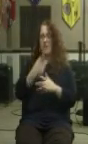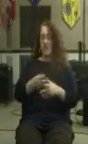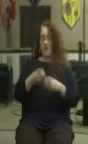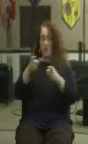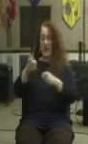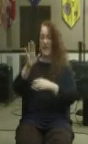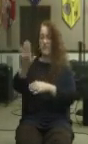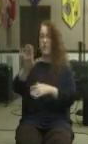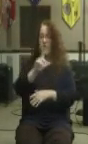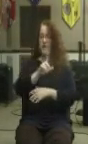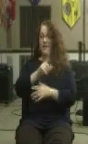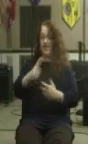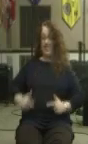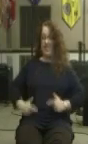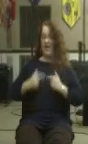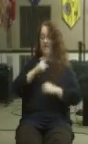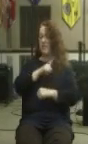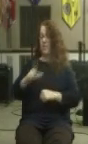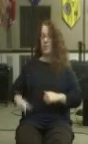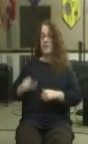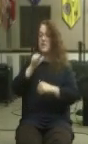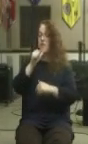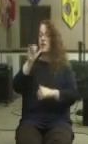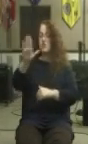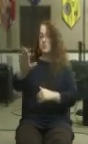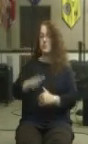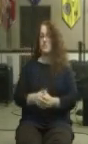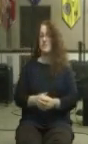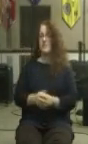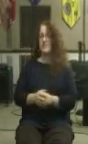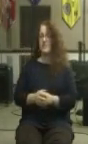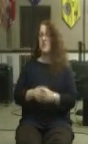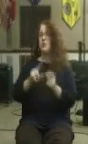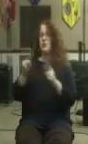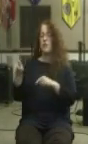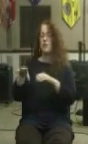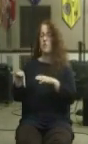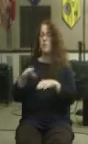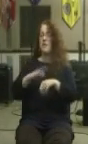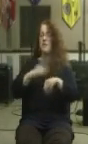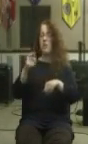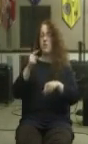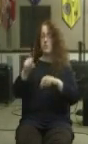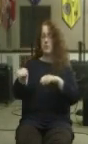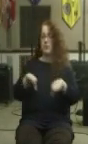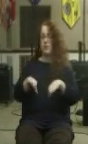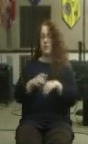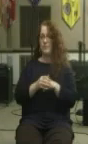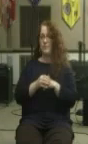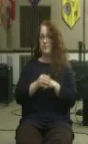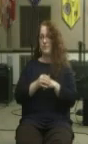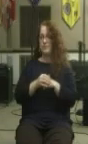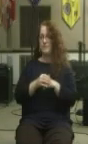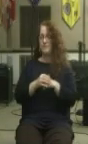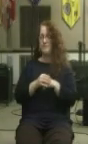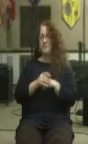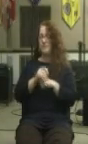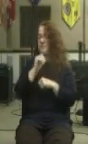this. You gave your life to the Lord. It's no longer your life. Now you do what he's called you to